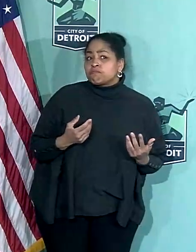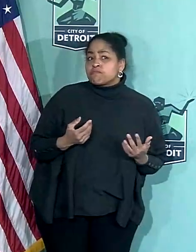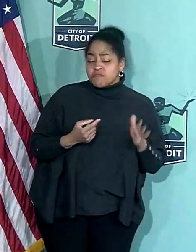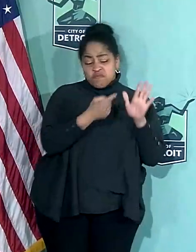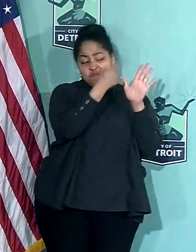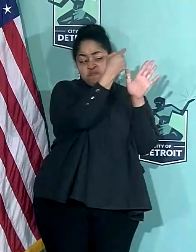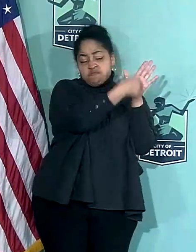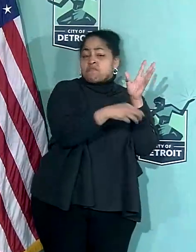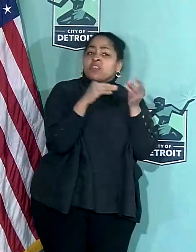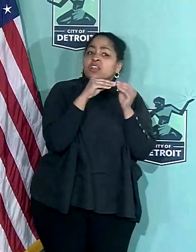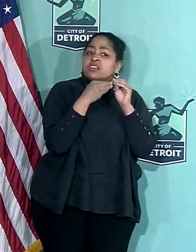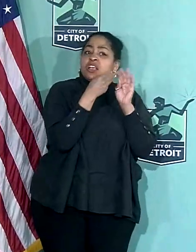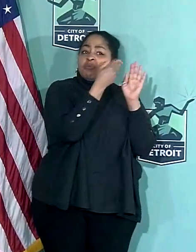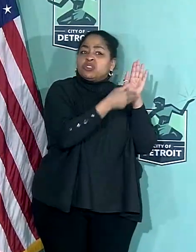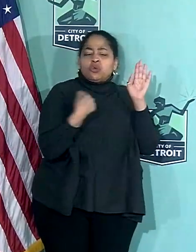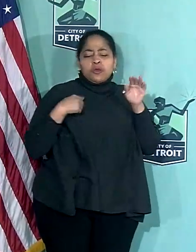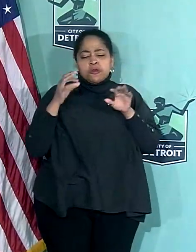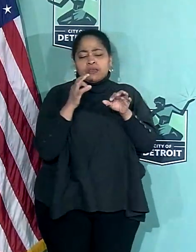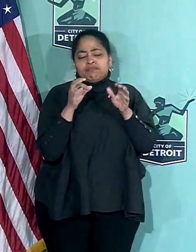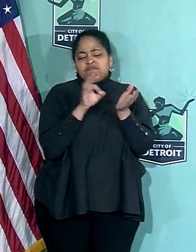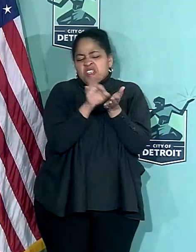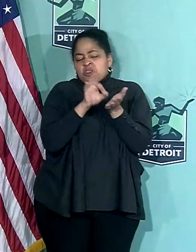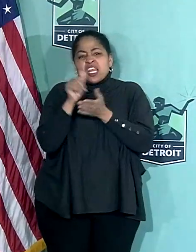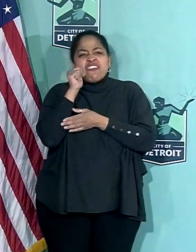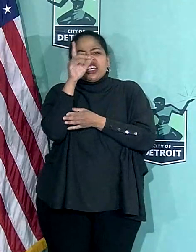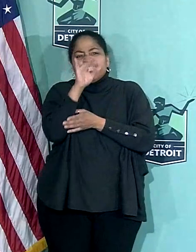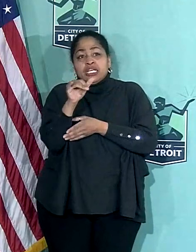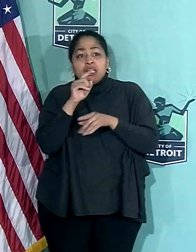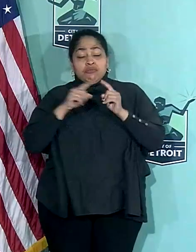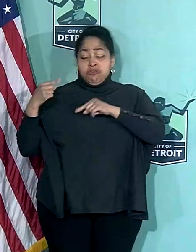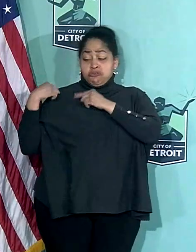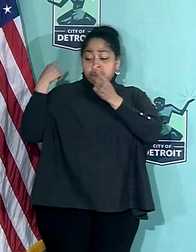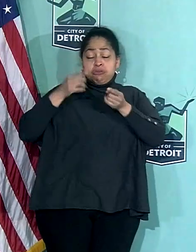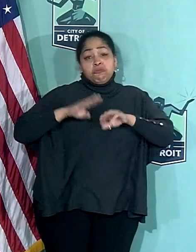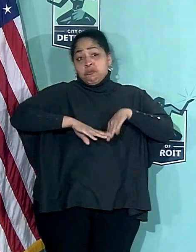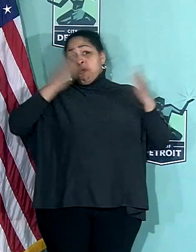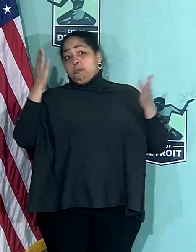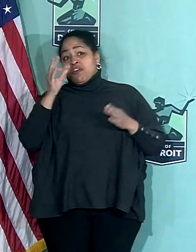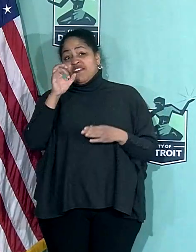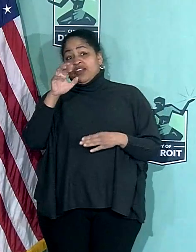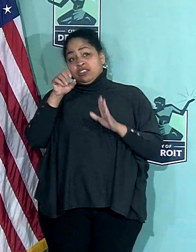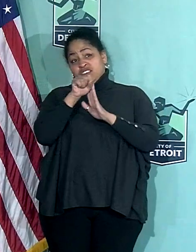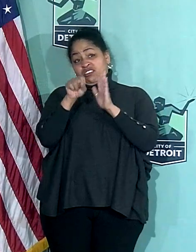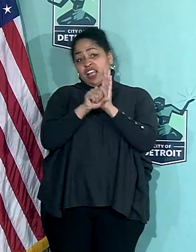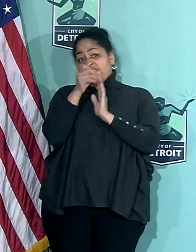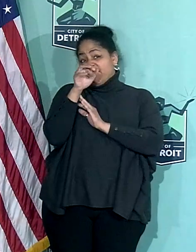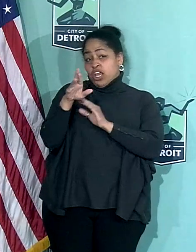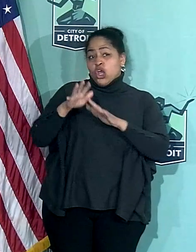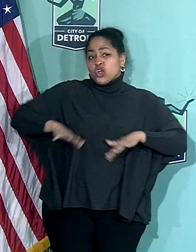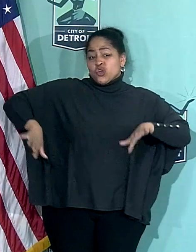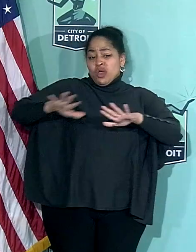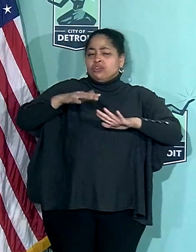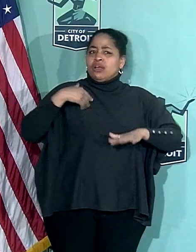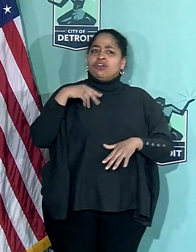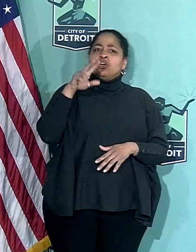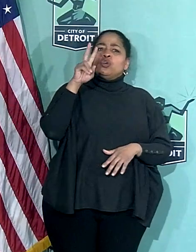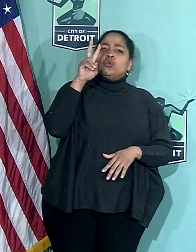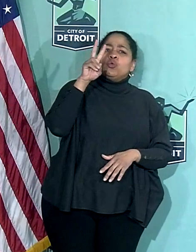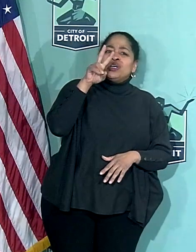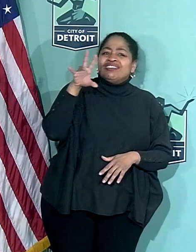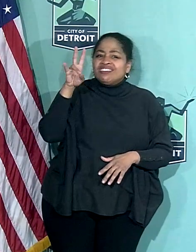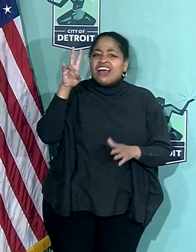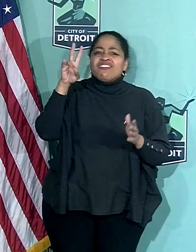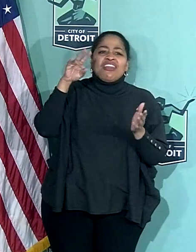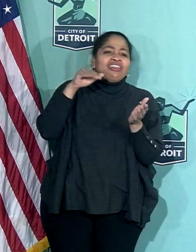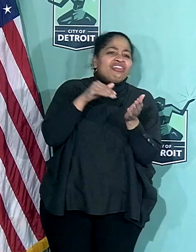these are the numbers that we track every day. But since we opened the fairgrounds, we've got 20,700 tests back. We